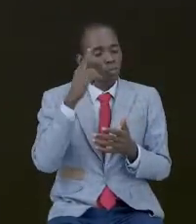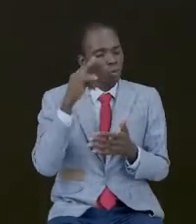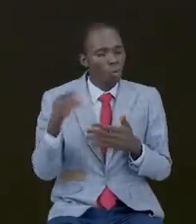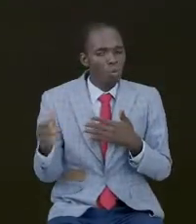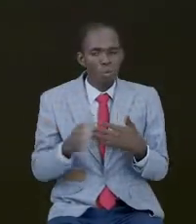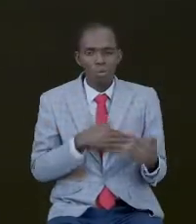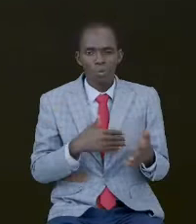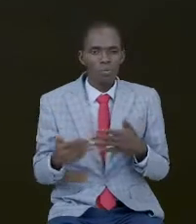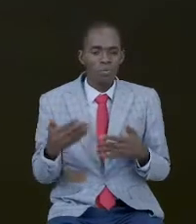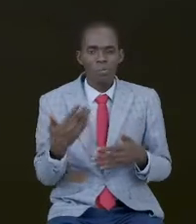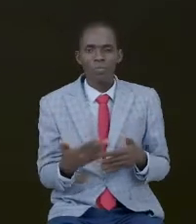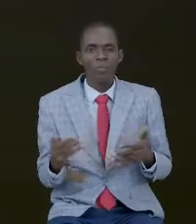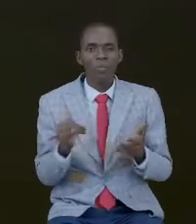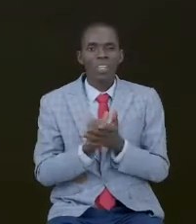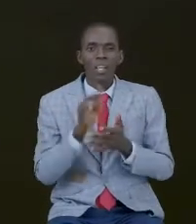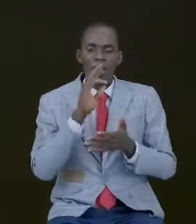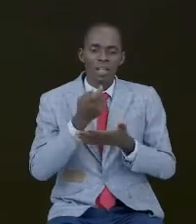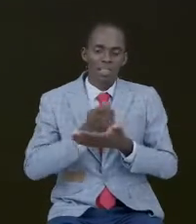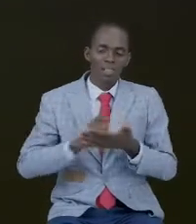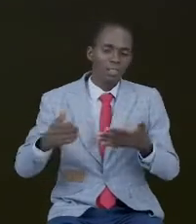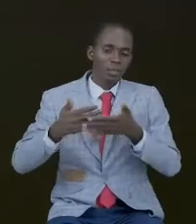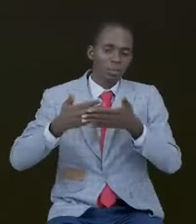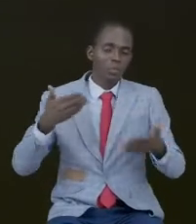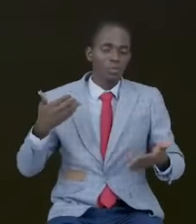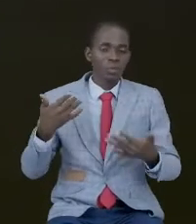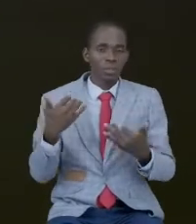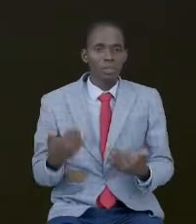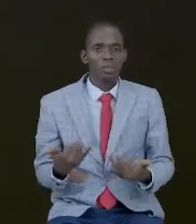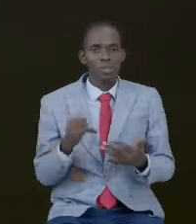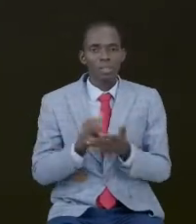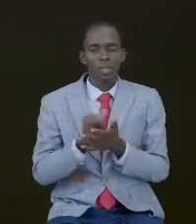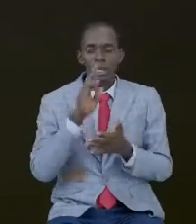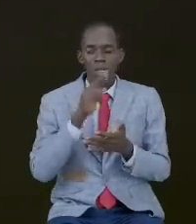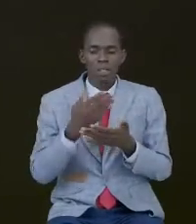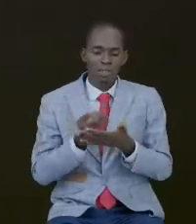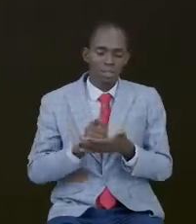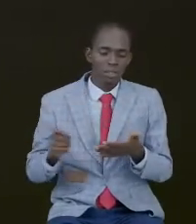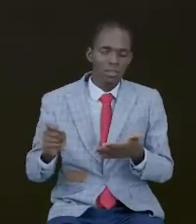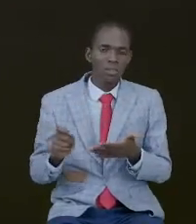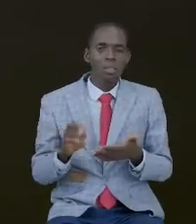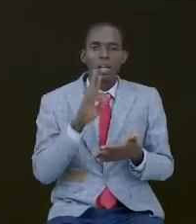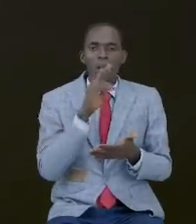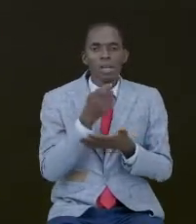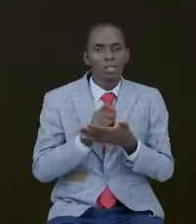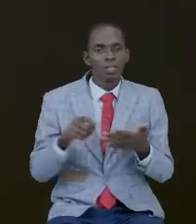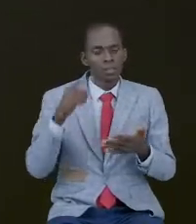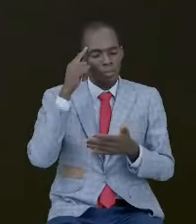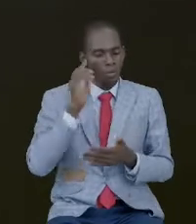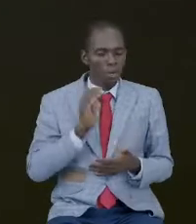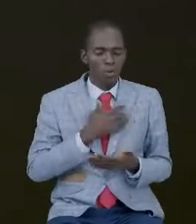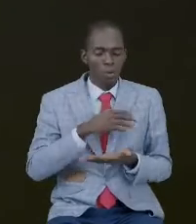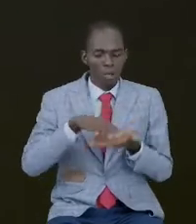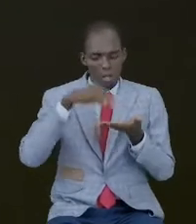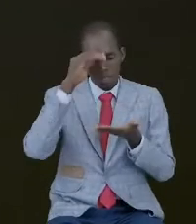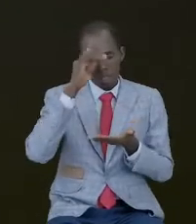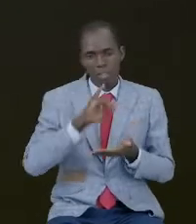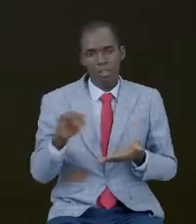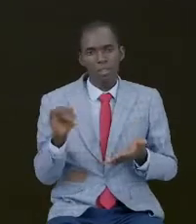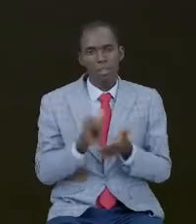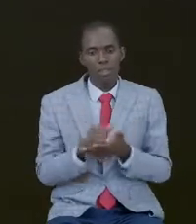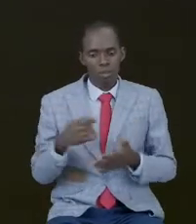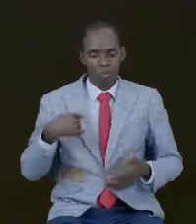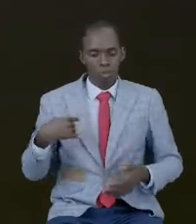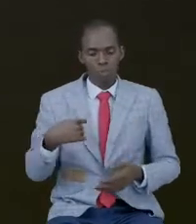things were written aforetime, were written for our learning, that we who are now